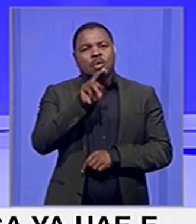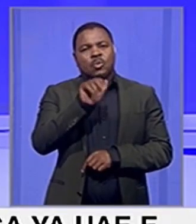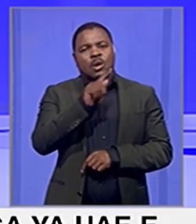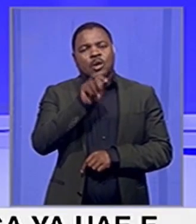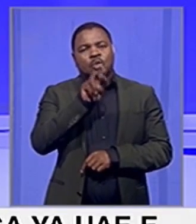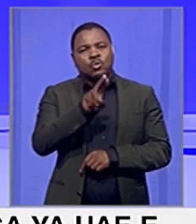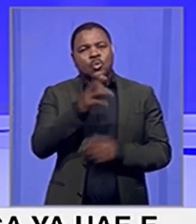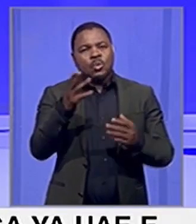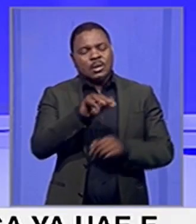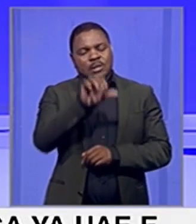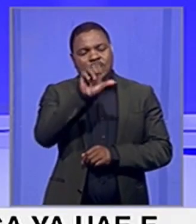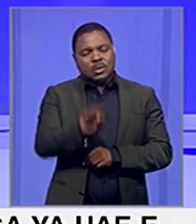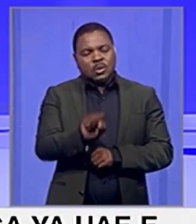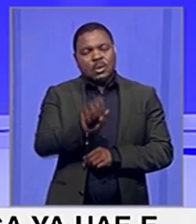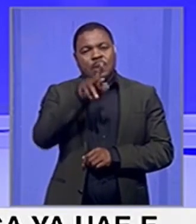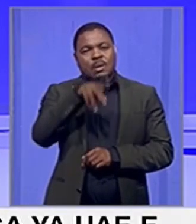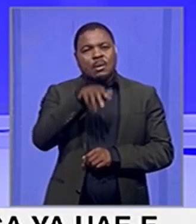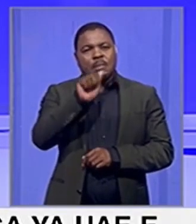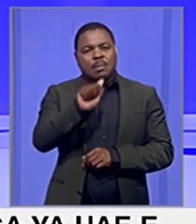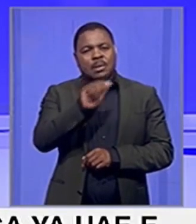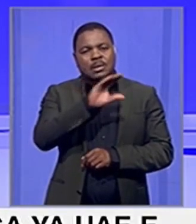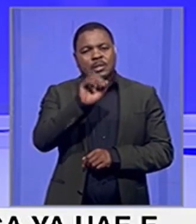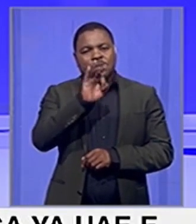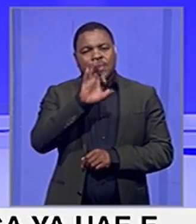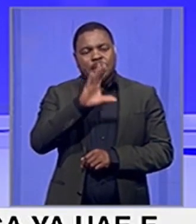ka lewatleng la South Pacific.